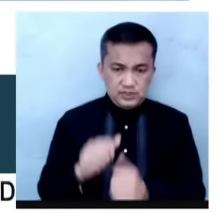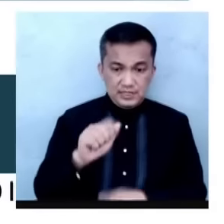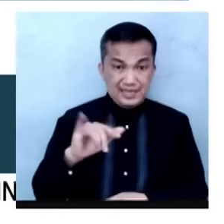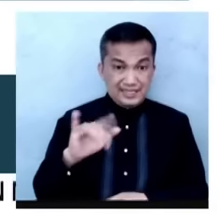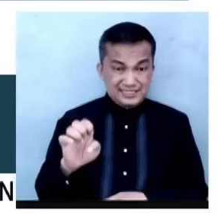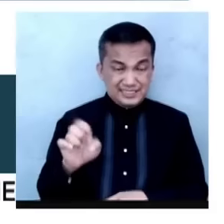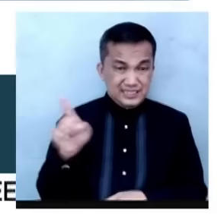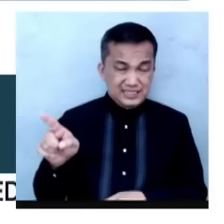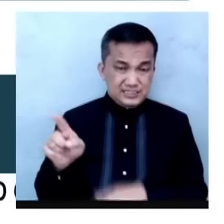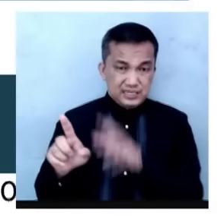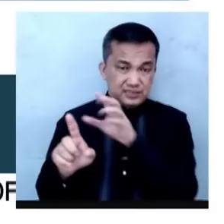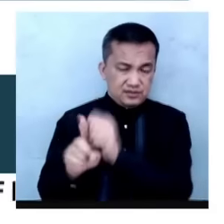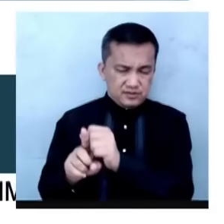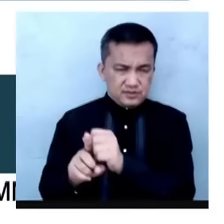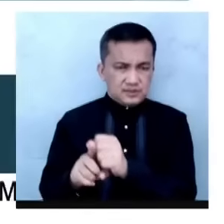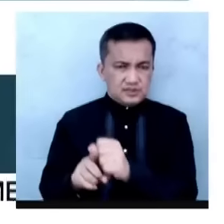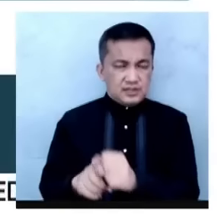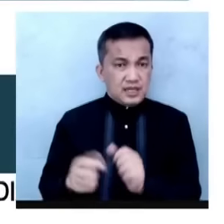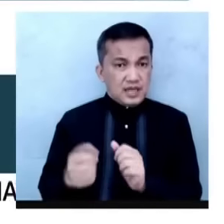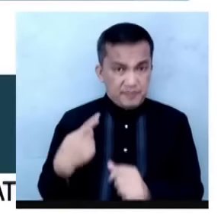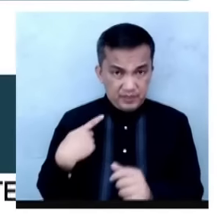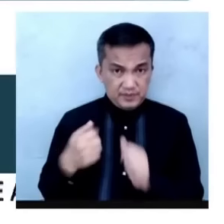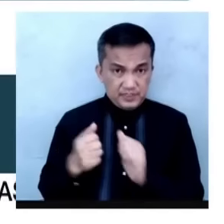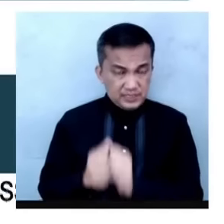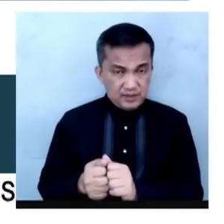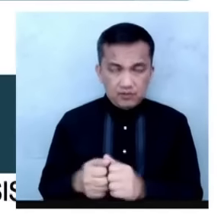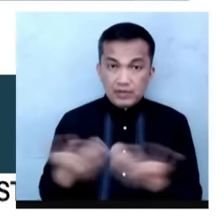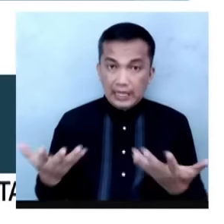was apprehended. May kasama ba siya or wala?